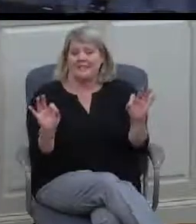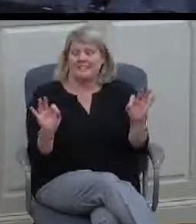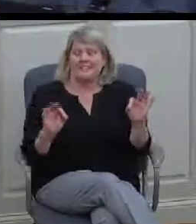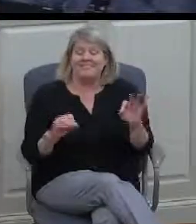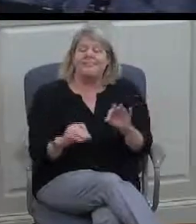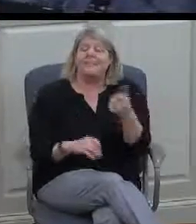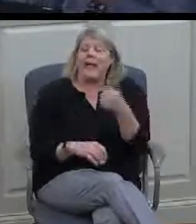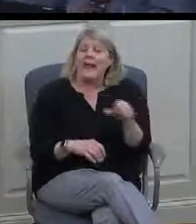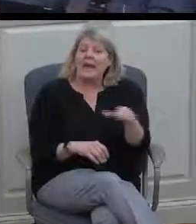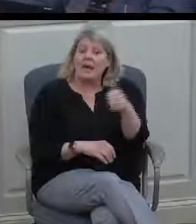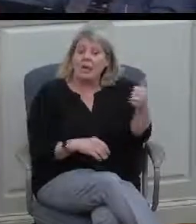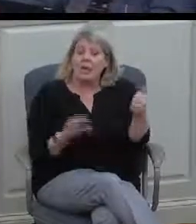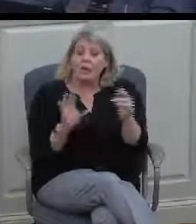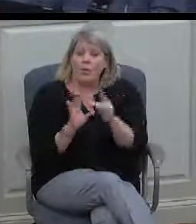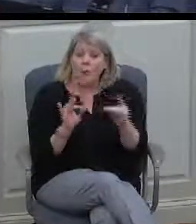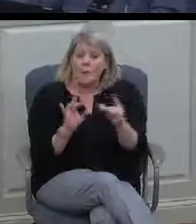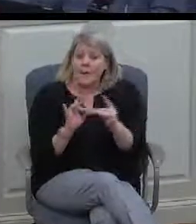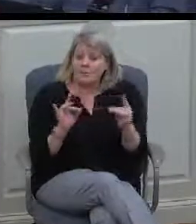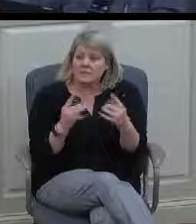Anything else?